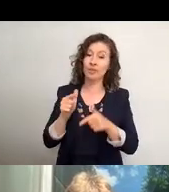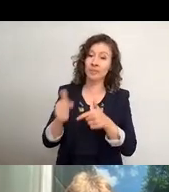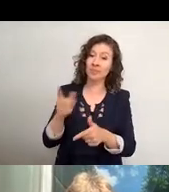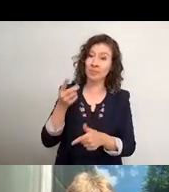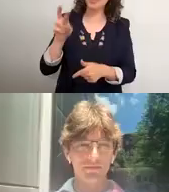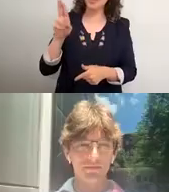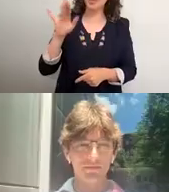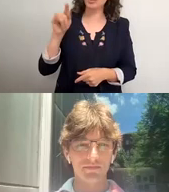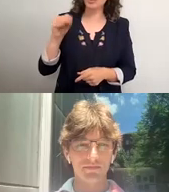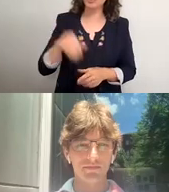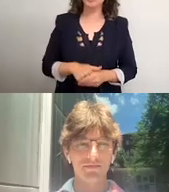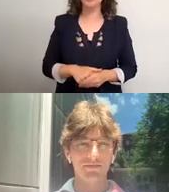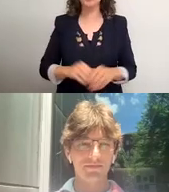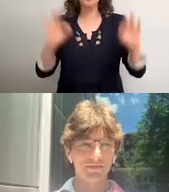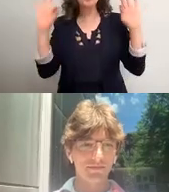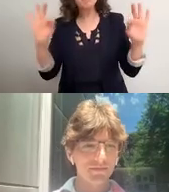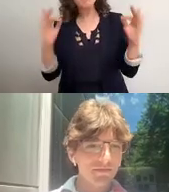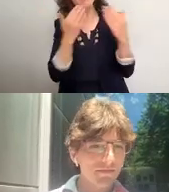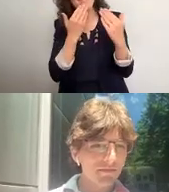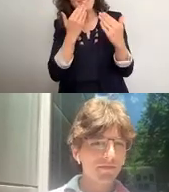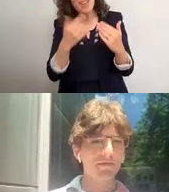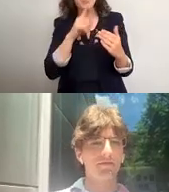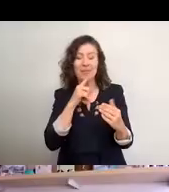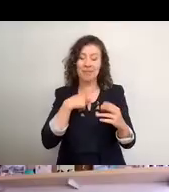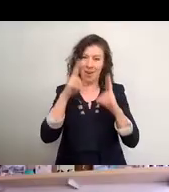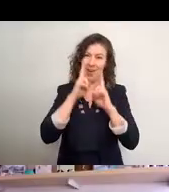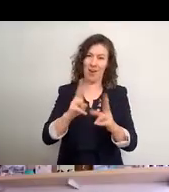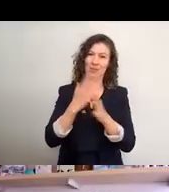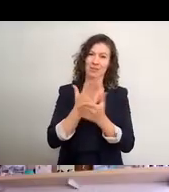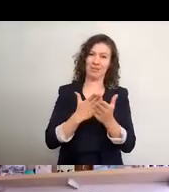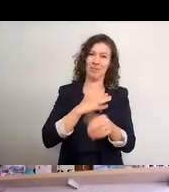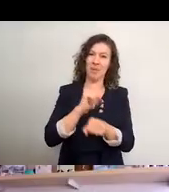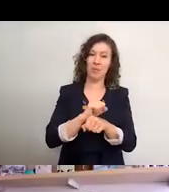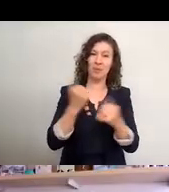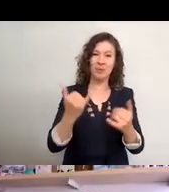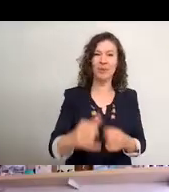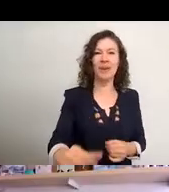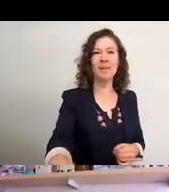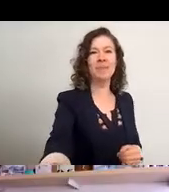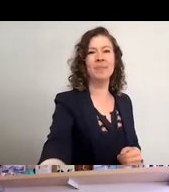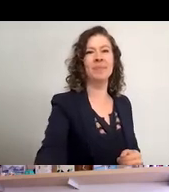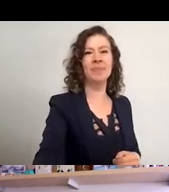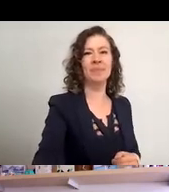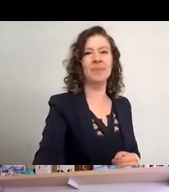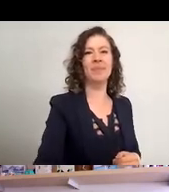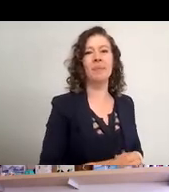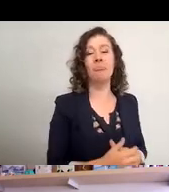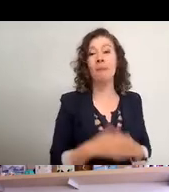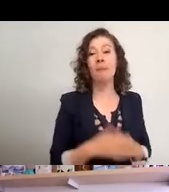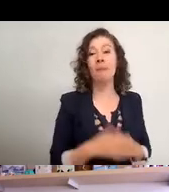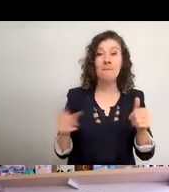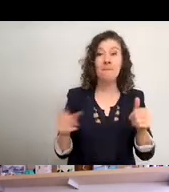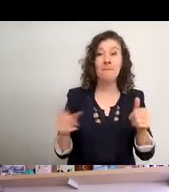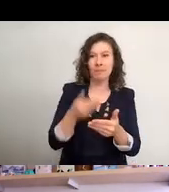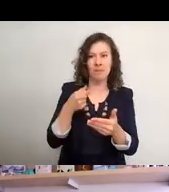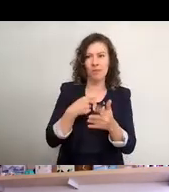Wonderful, thank you so much. I'm really honored to be able to share some of my work today. So first off, before